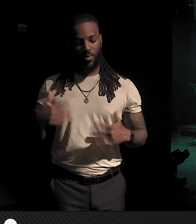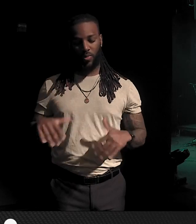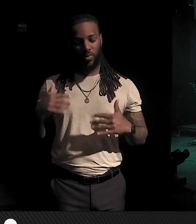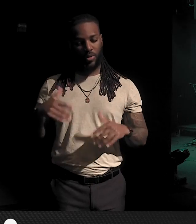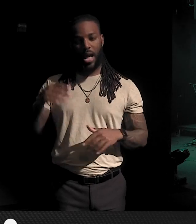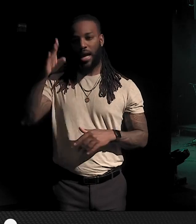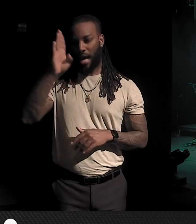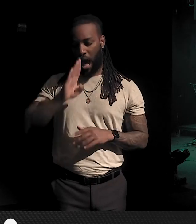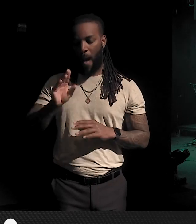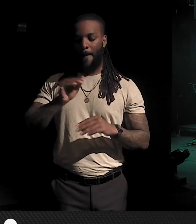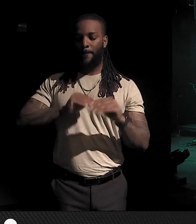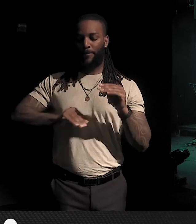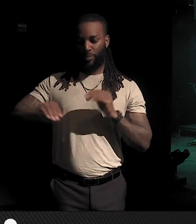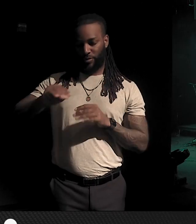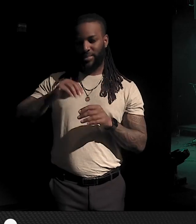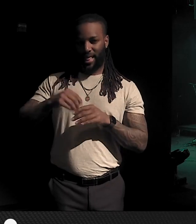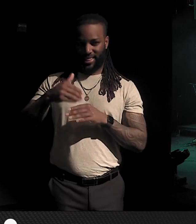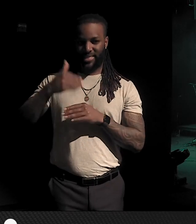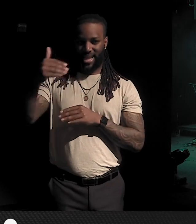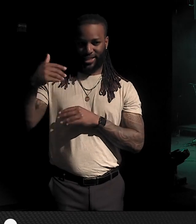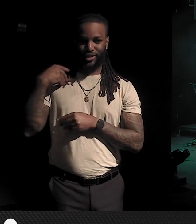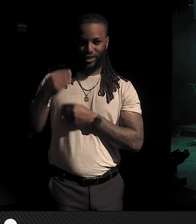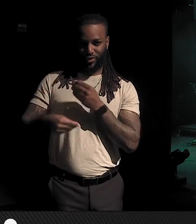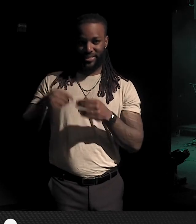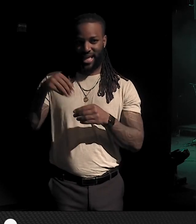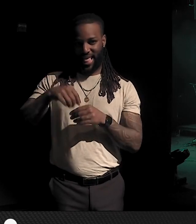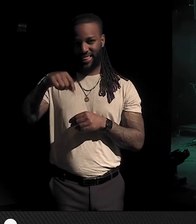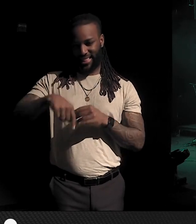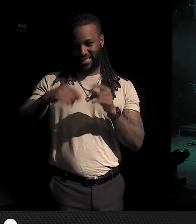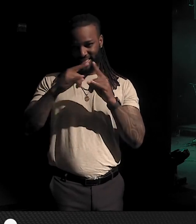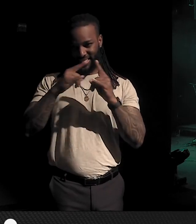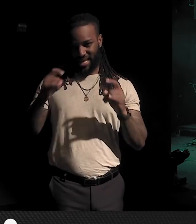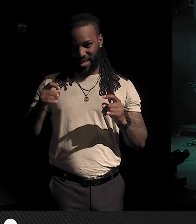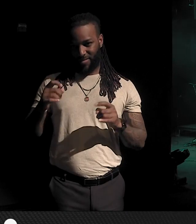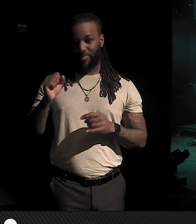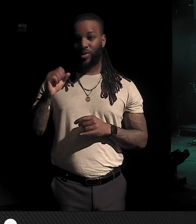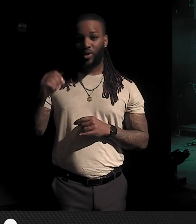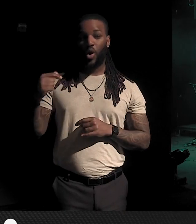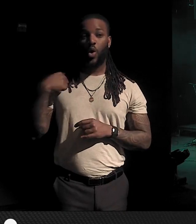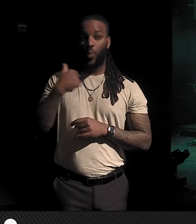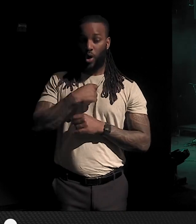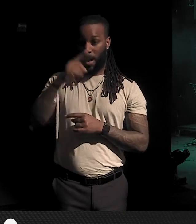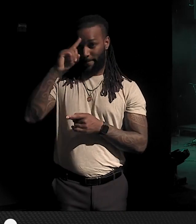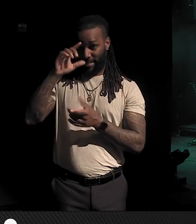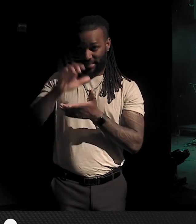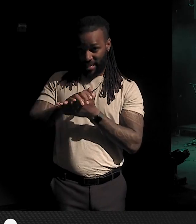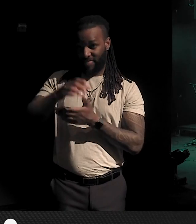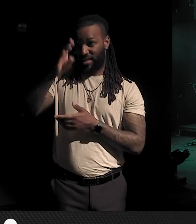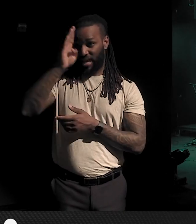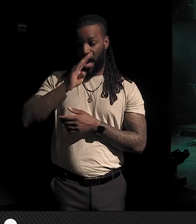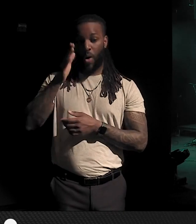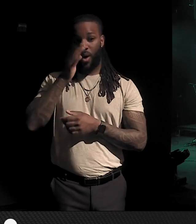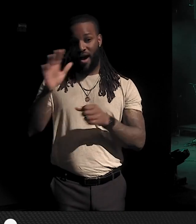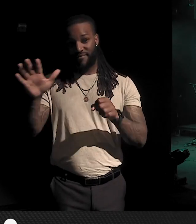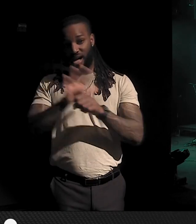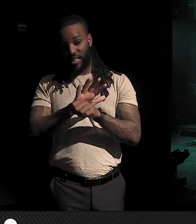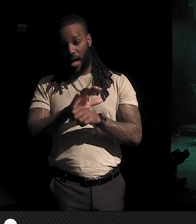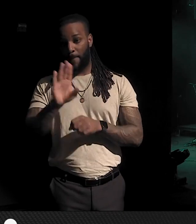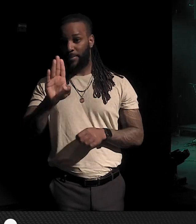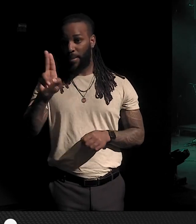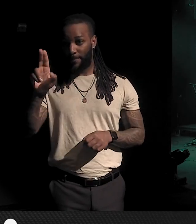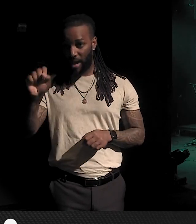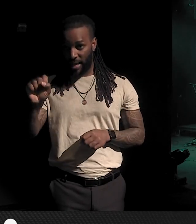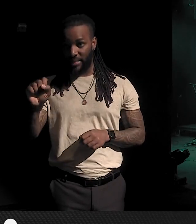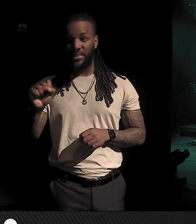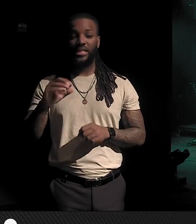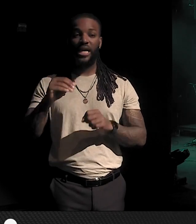God moves in the next generation in this camp. And so we're believing God to fill up the bus and to